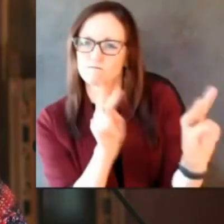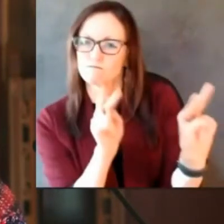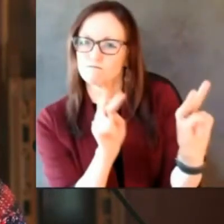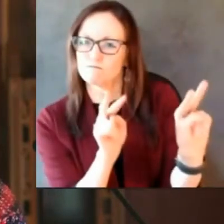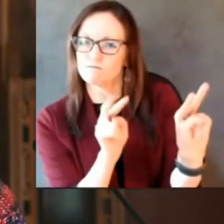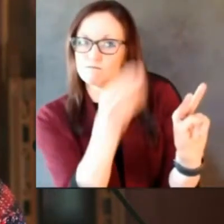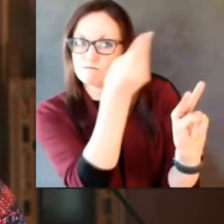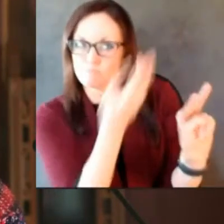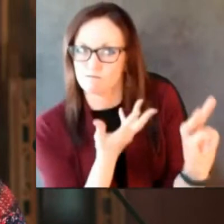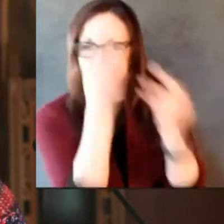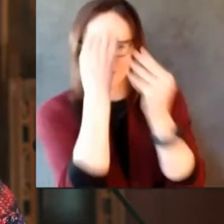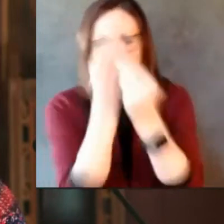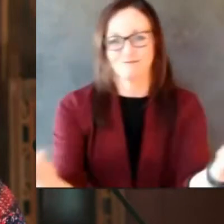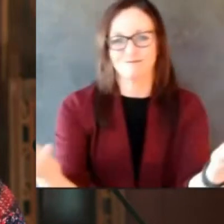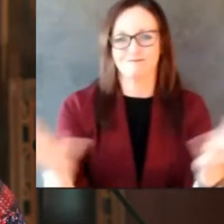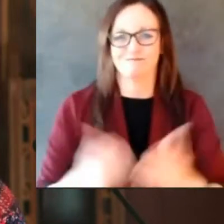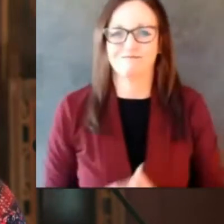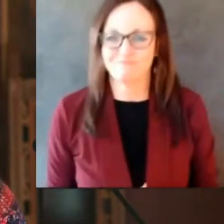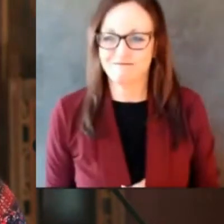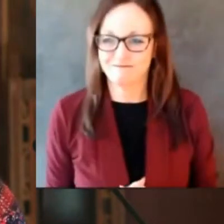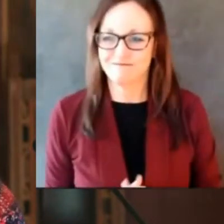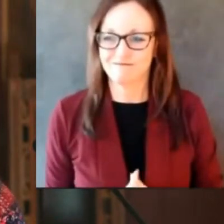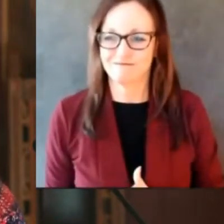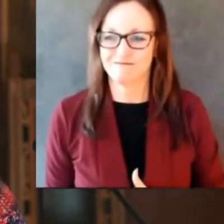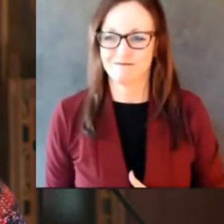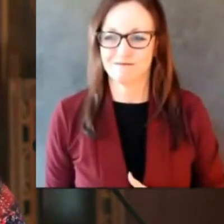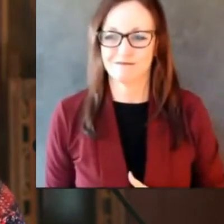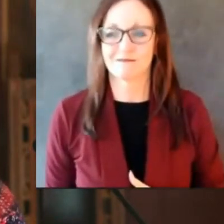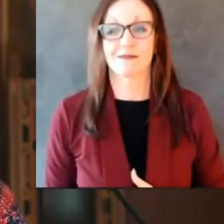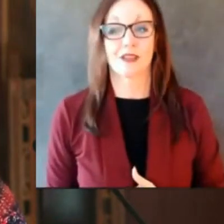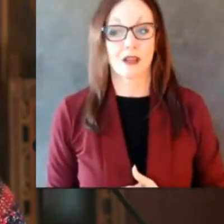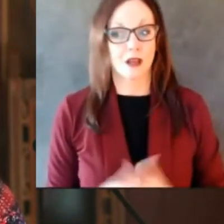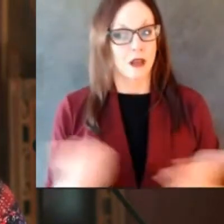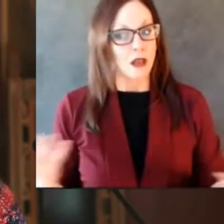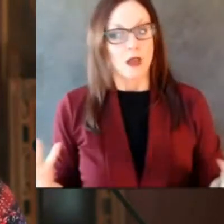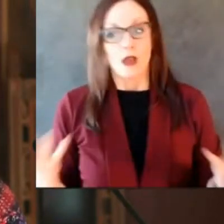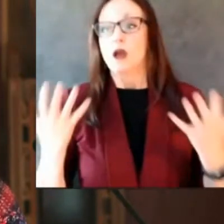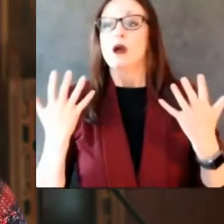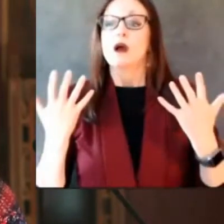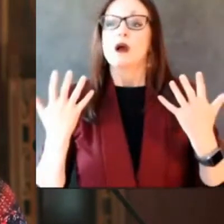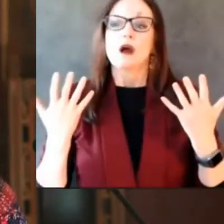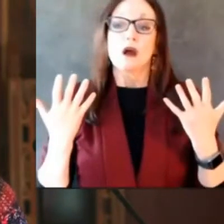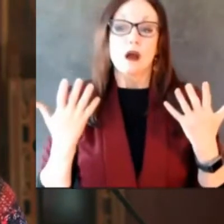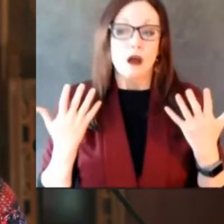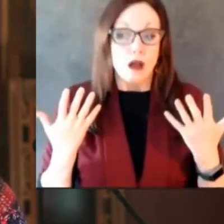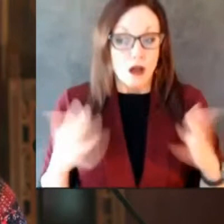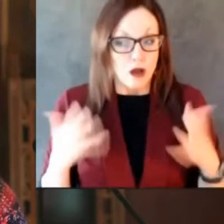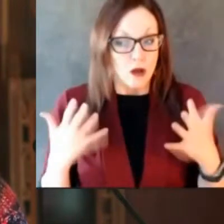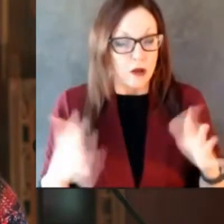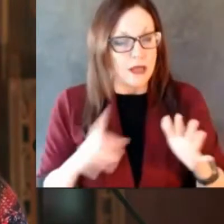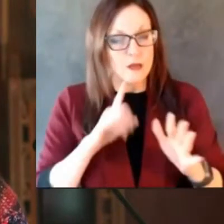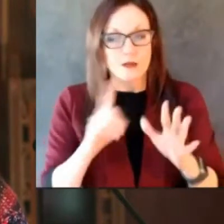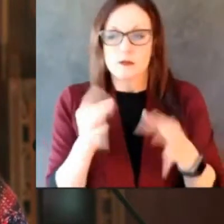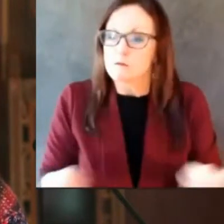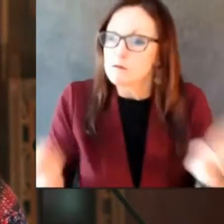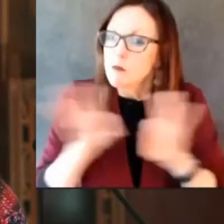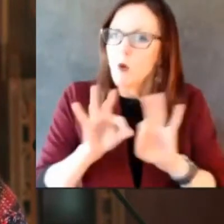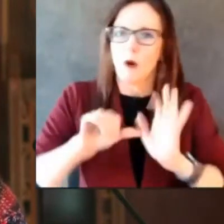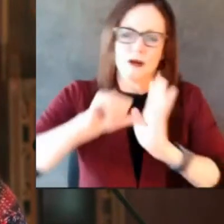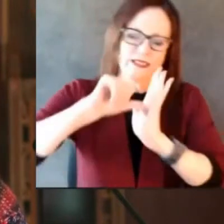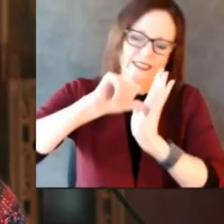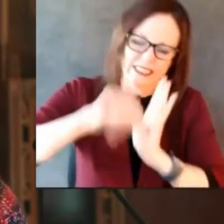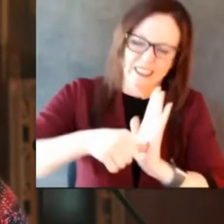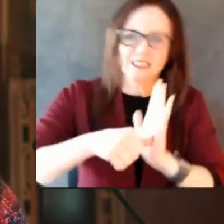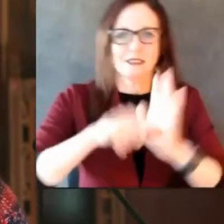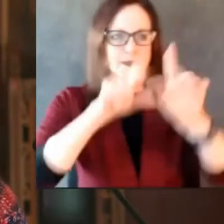in children aged 12 to 15. And that is very, very good news, especially since we